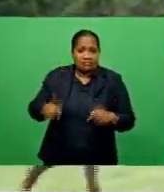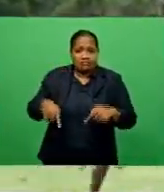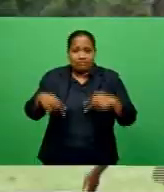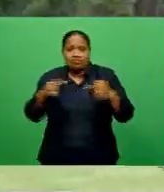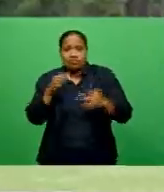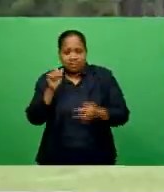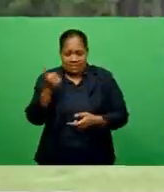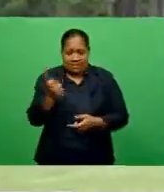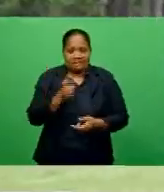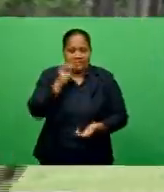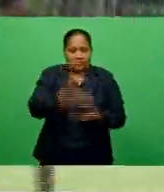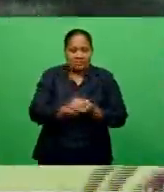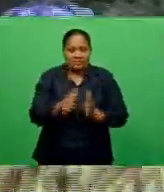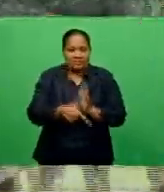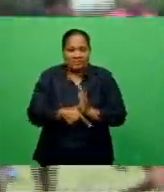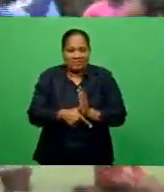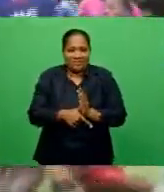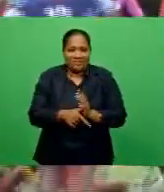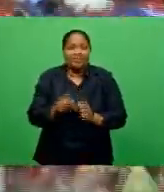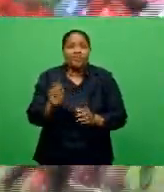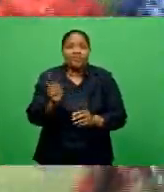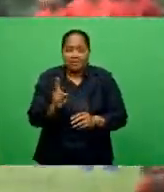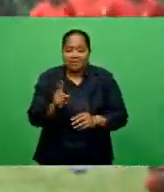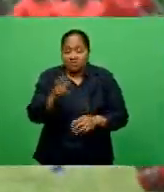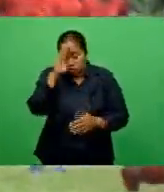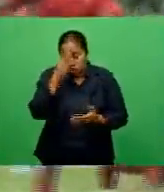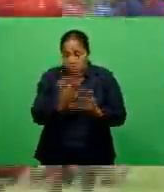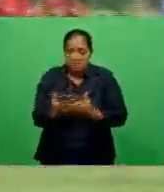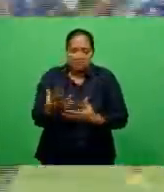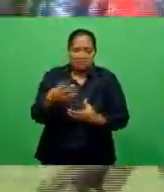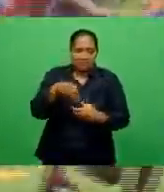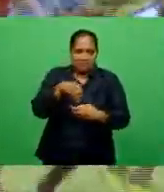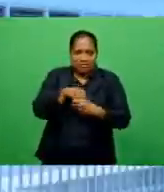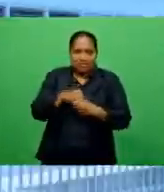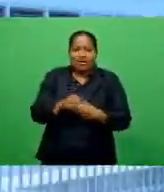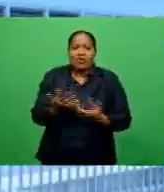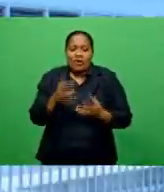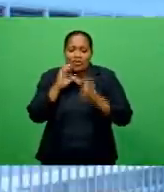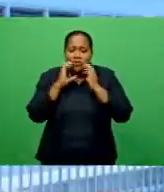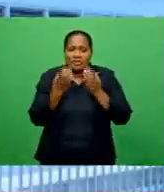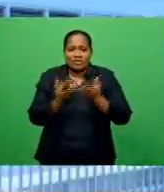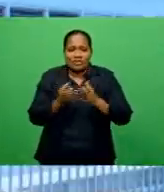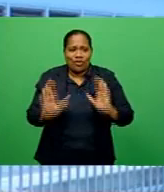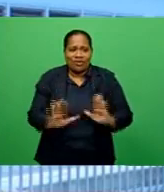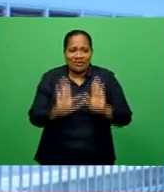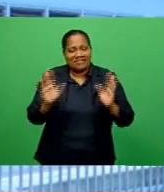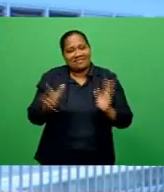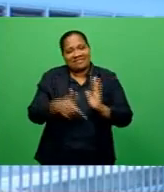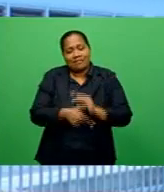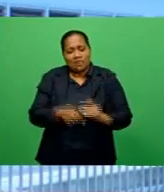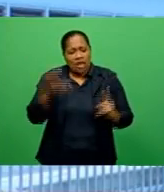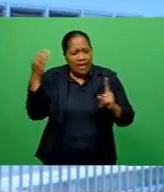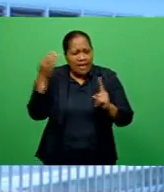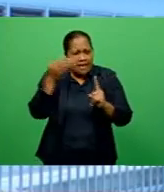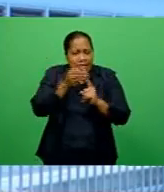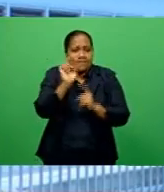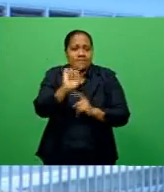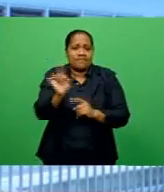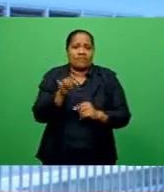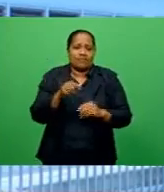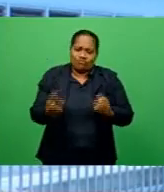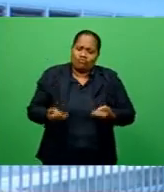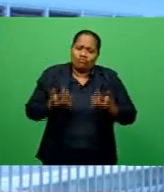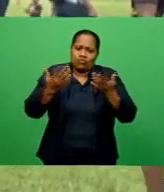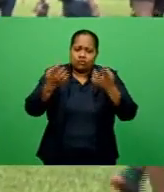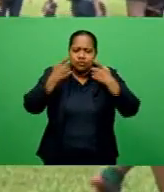right time as it engages students during the Christmas holiday period. Well, the aim of the competition was just to provide exposure